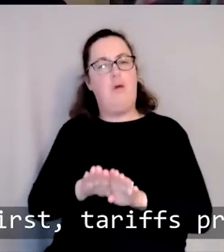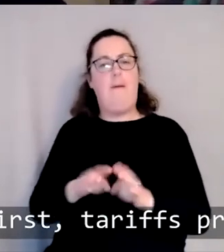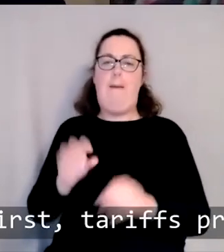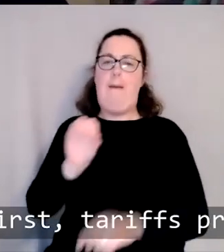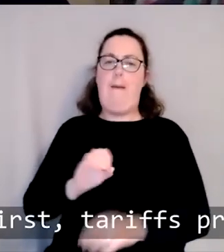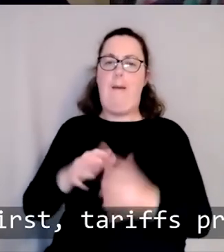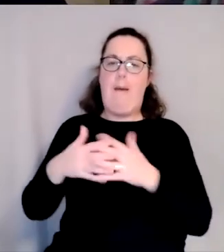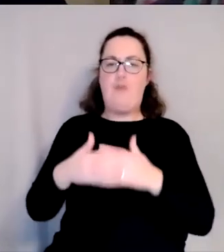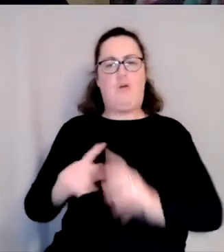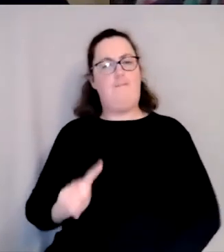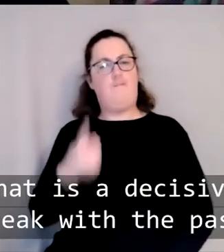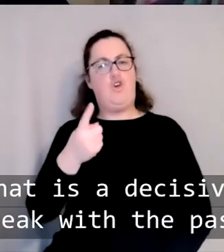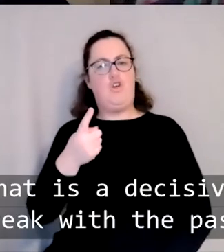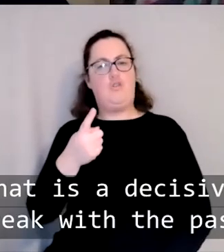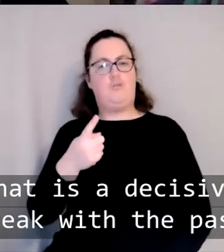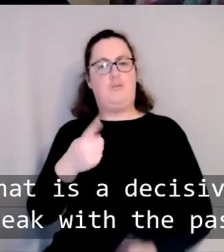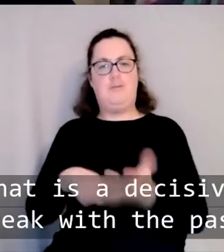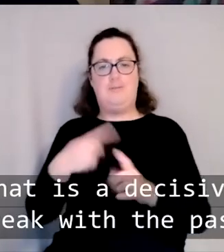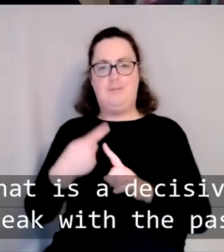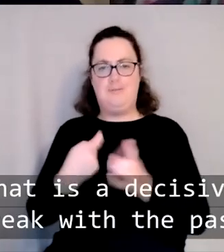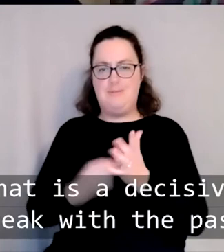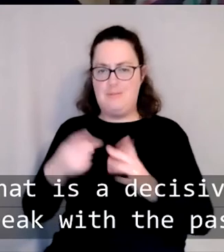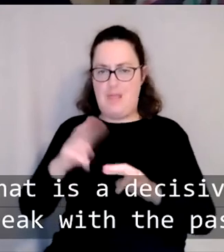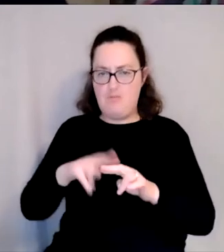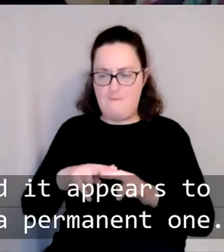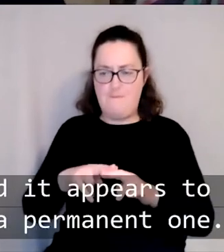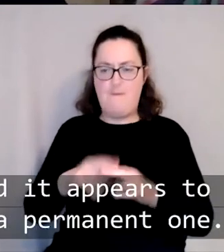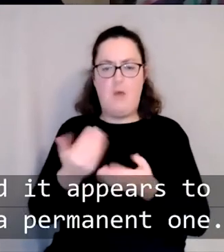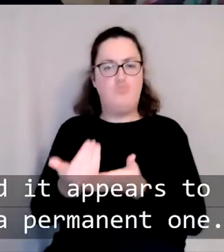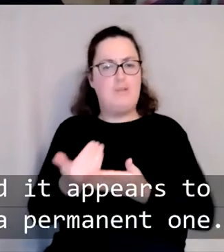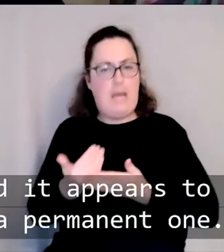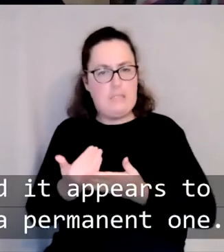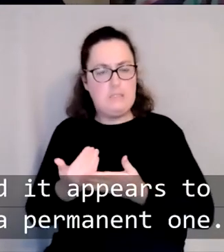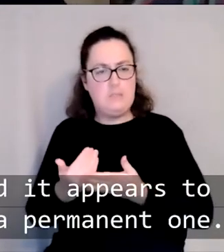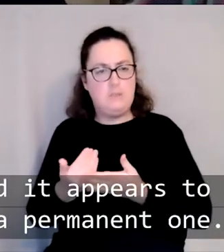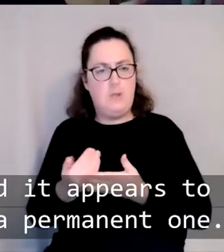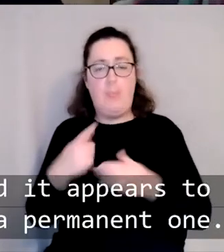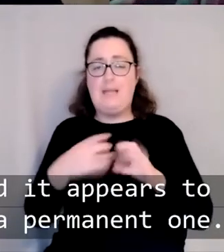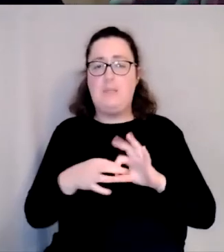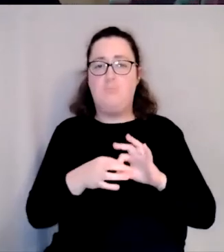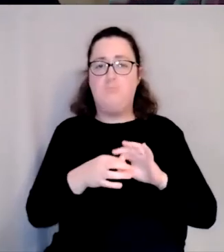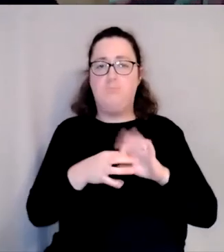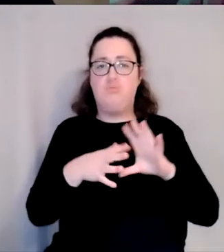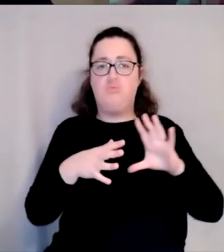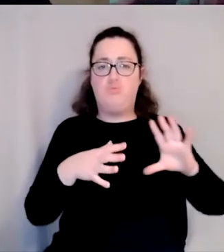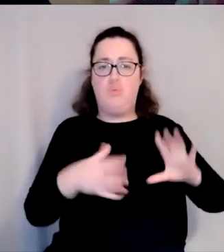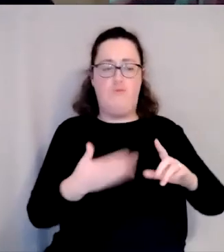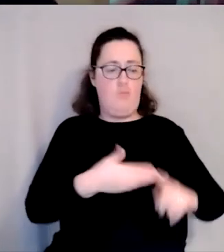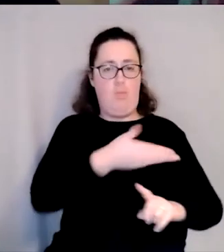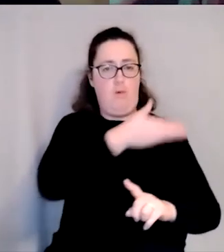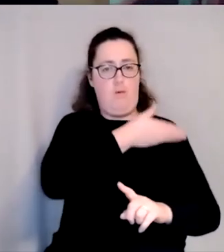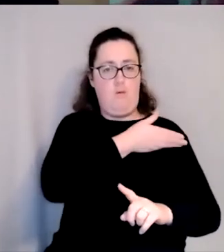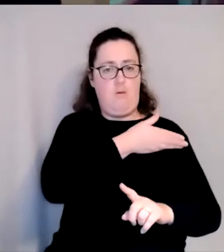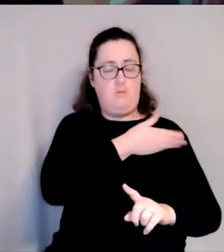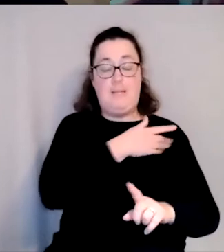tariffs, protection. And that is a decisive break with the past, and it appears to be a permanent one. So